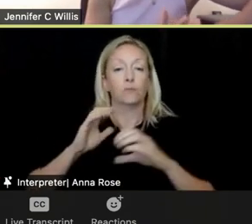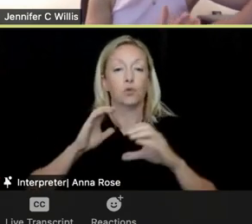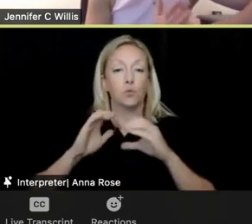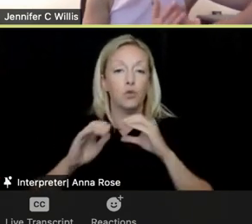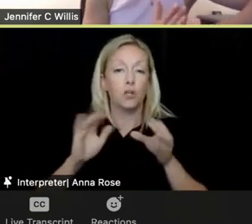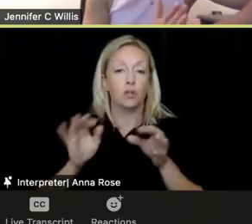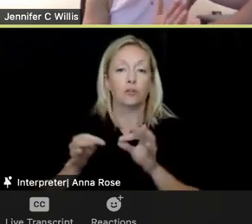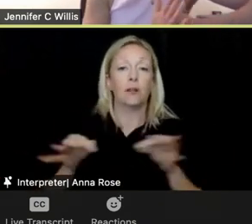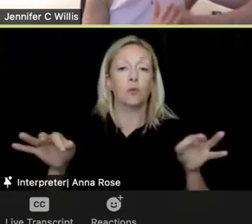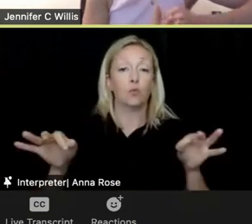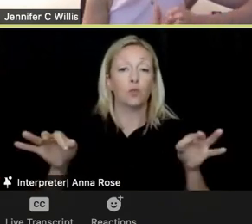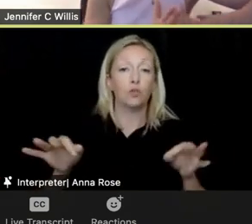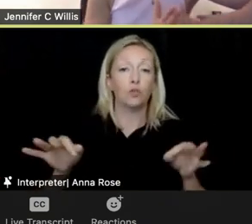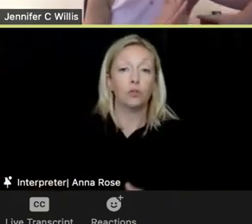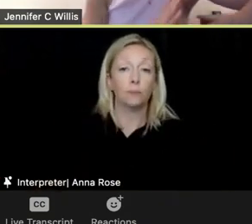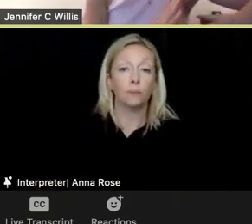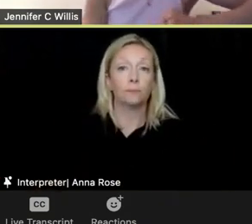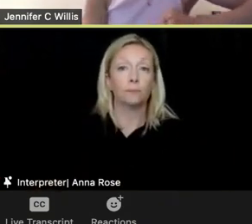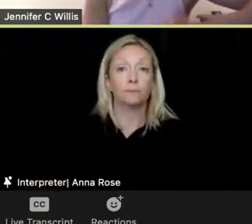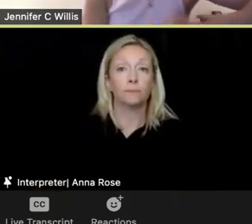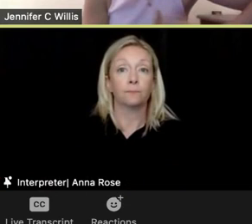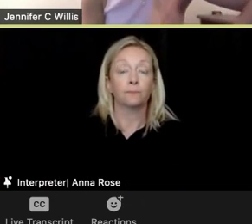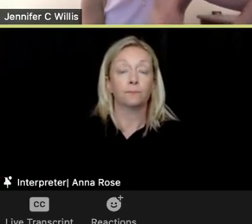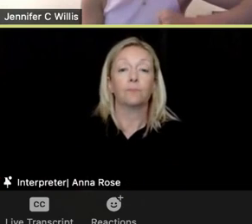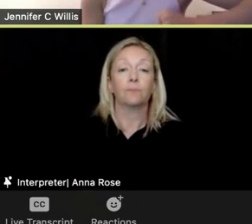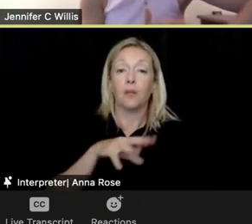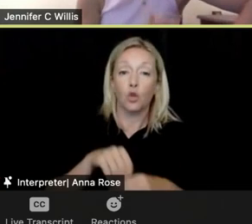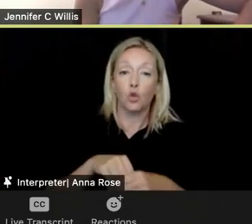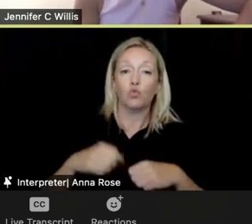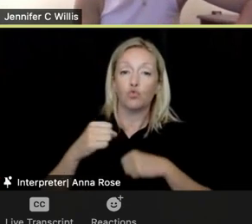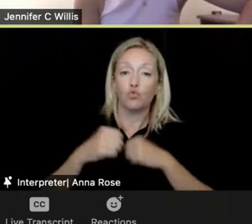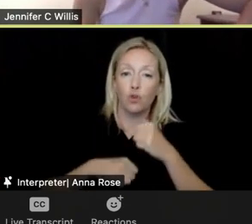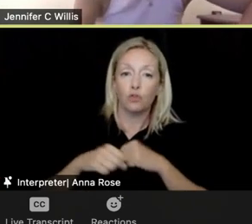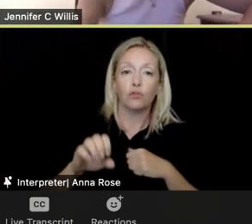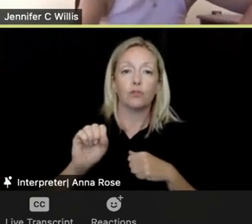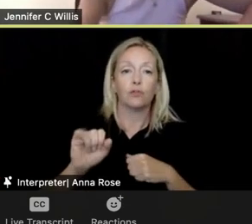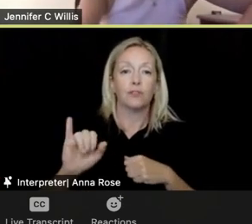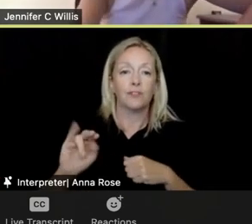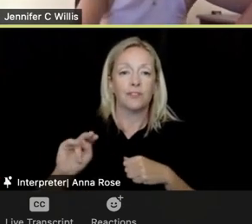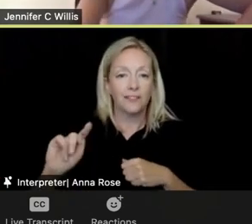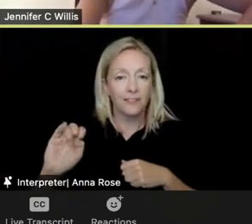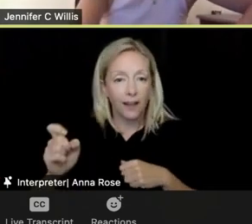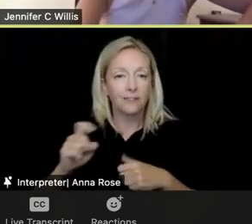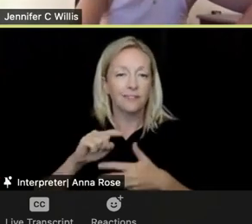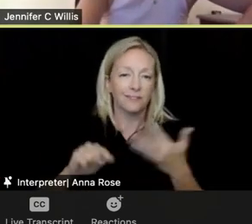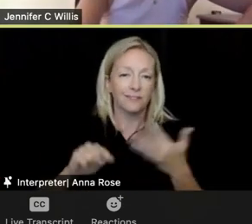communication that follows the syntax and the structure of formal language.